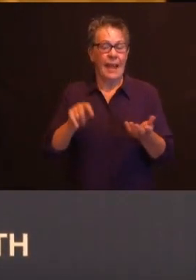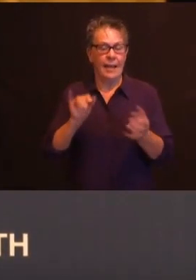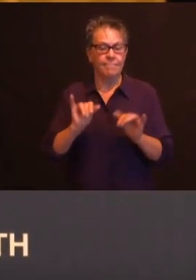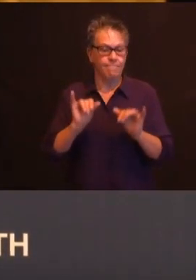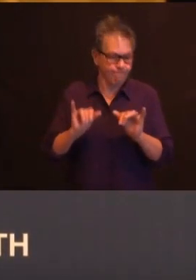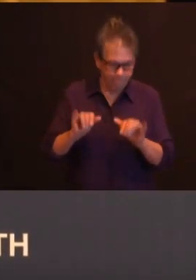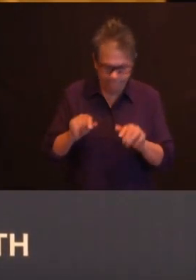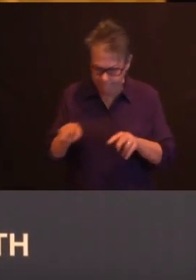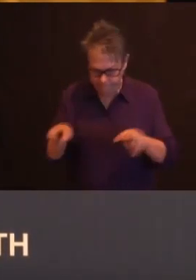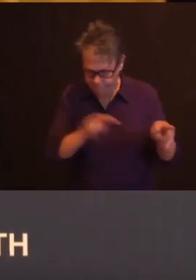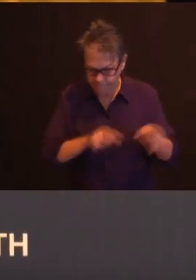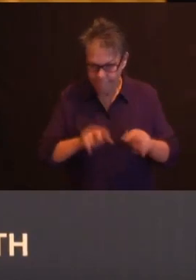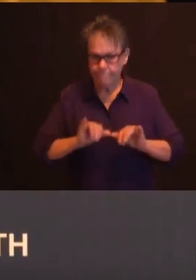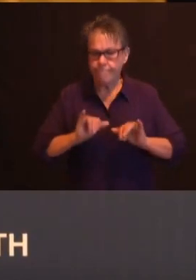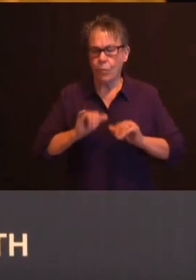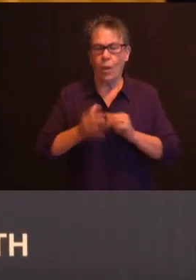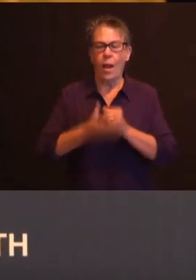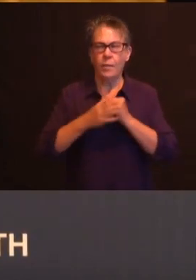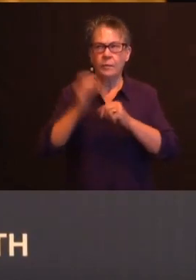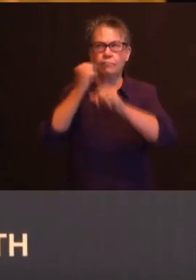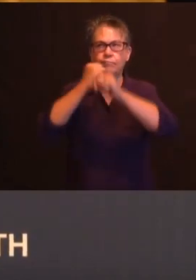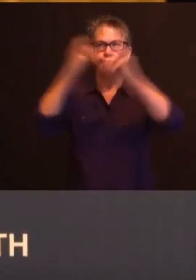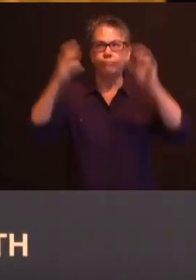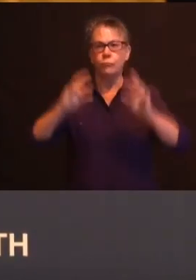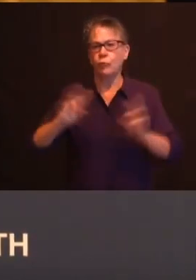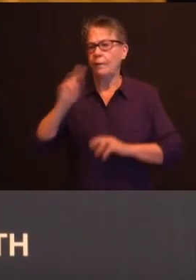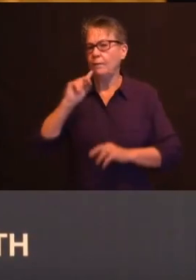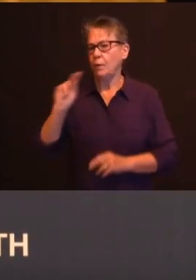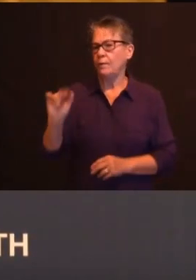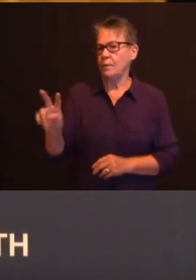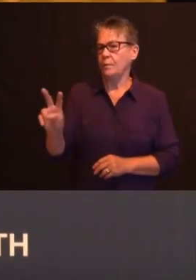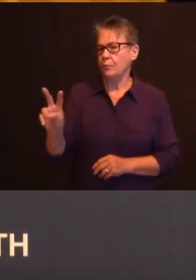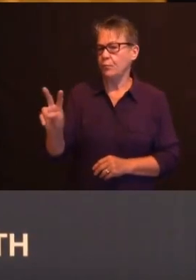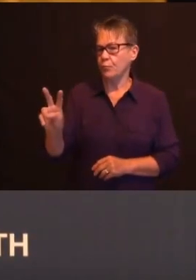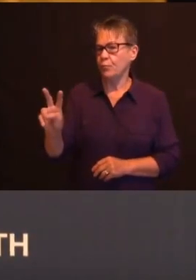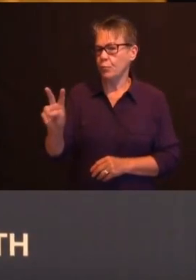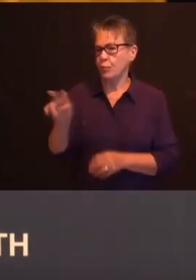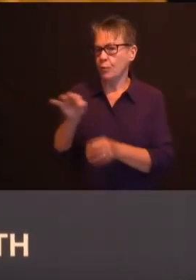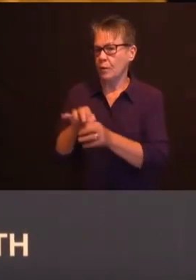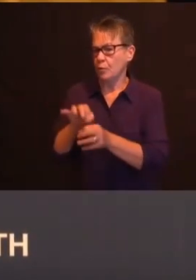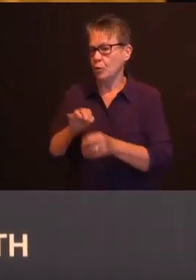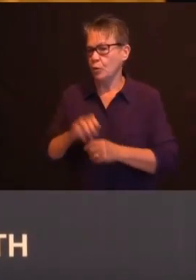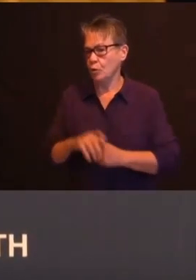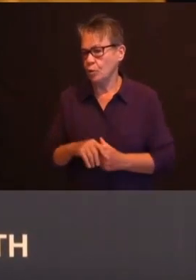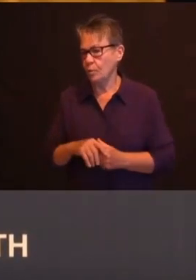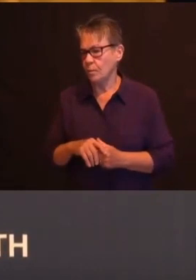possible having the ability to vote. Thank you. Sir.